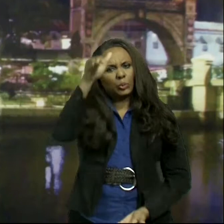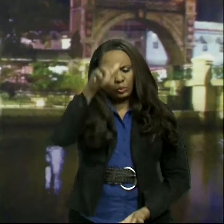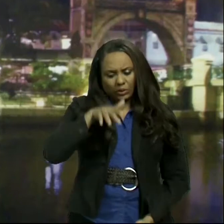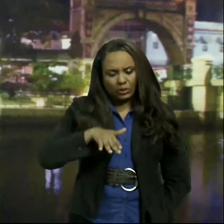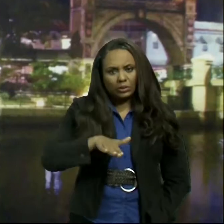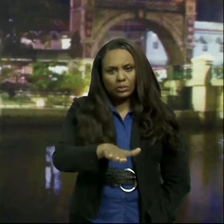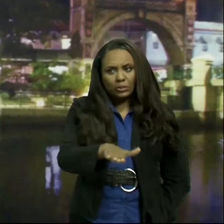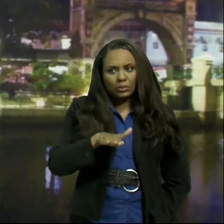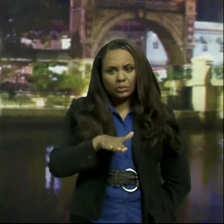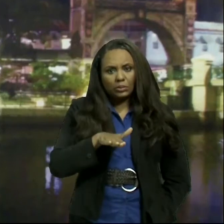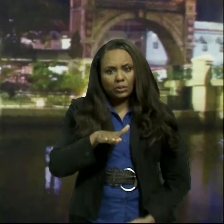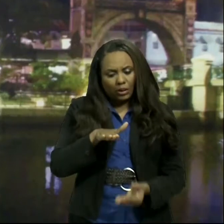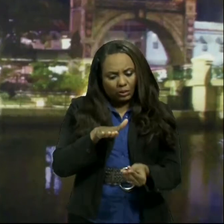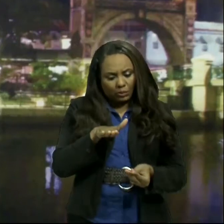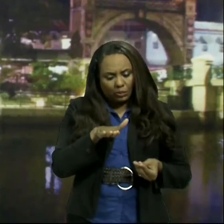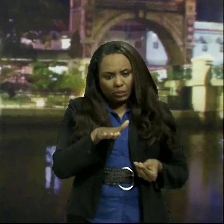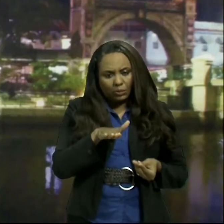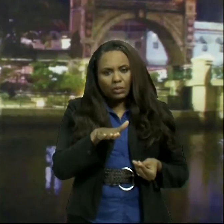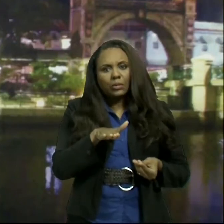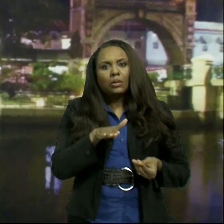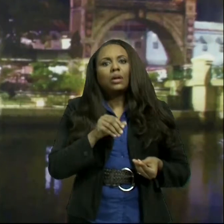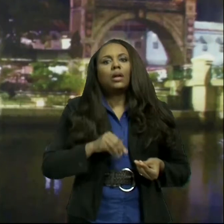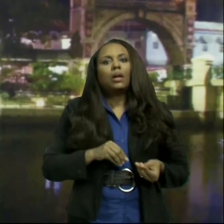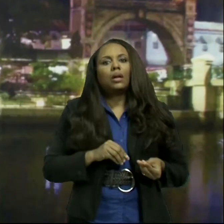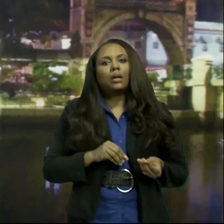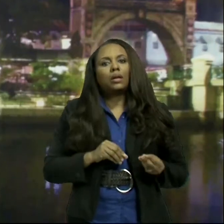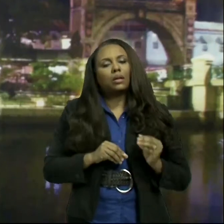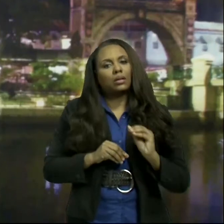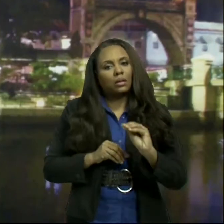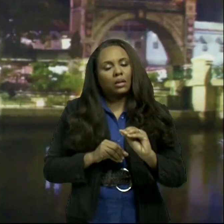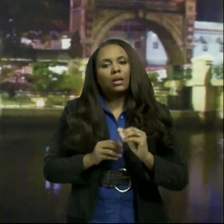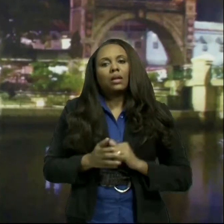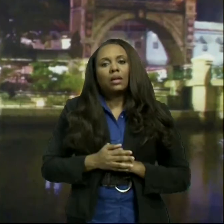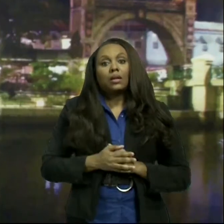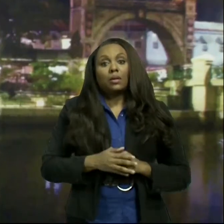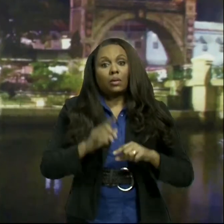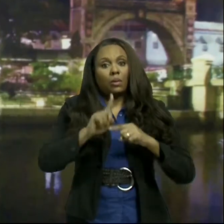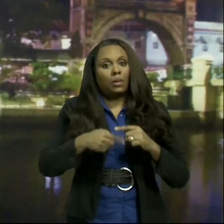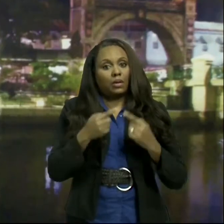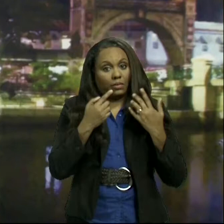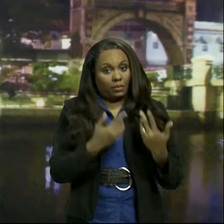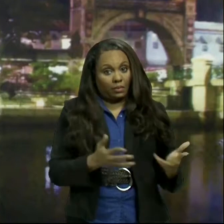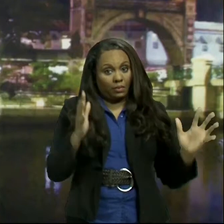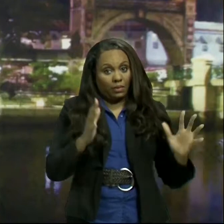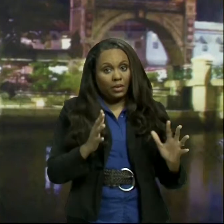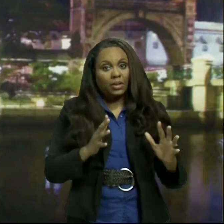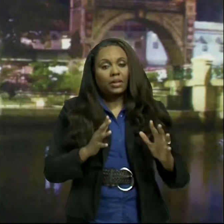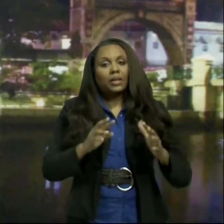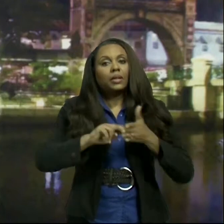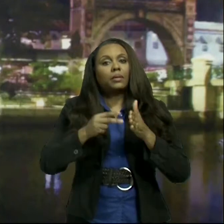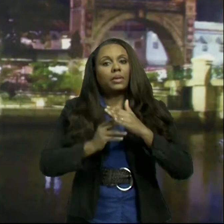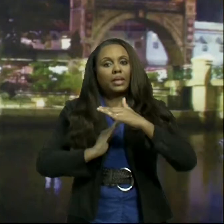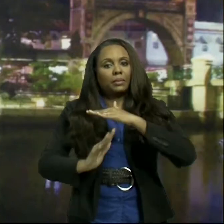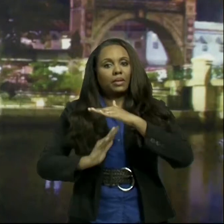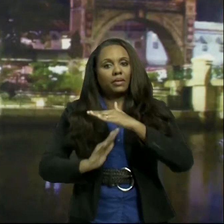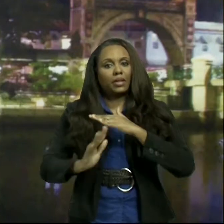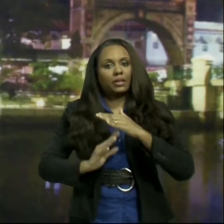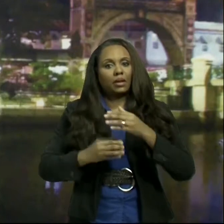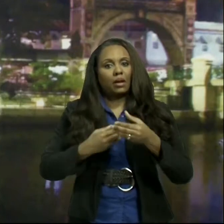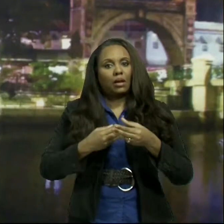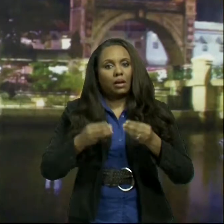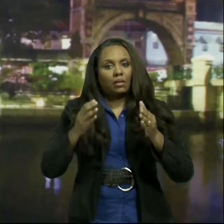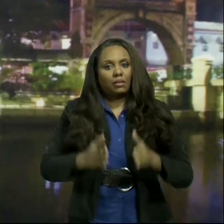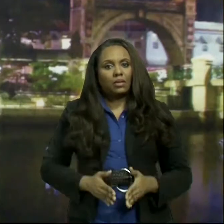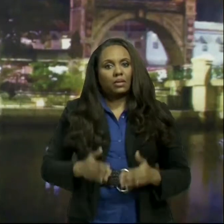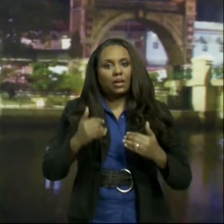will determine whether or not they will need to be processed further. It is also expected to enable immigration officers to process